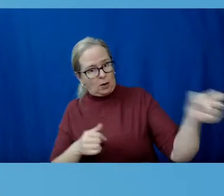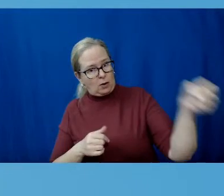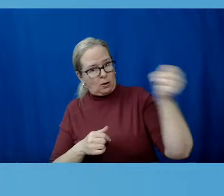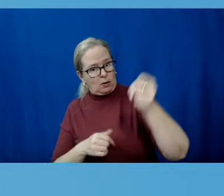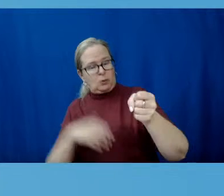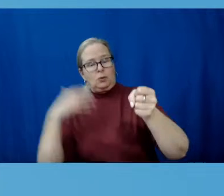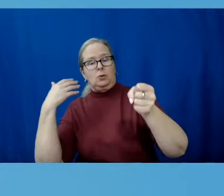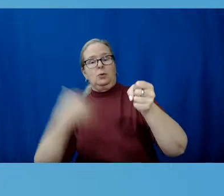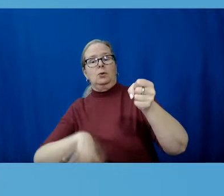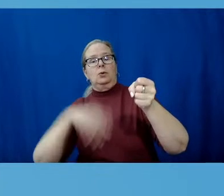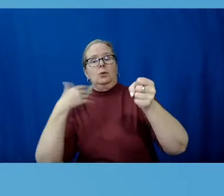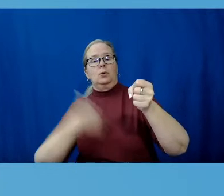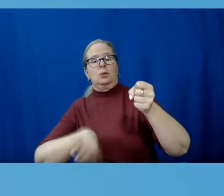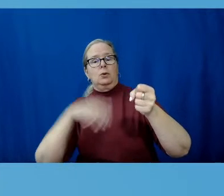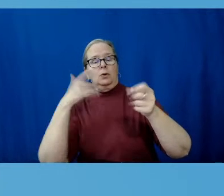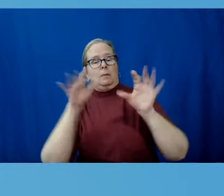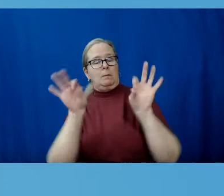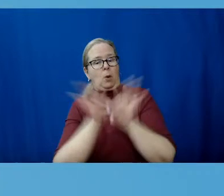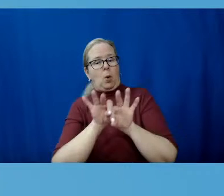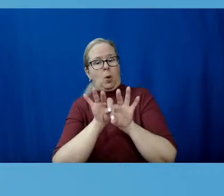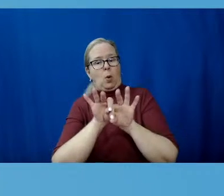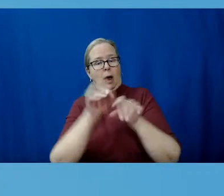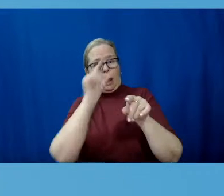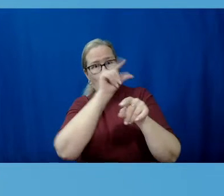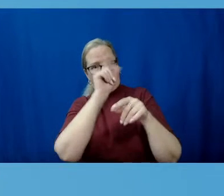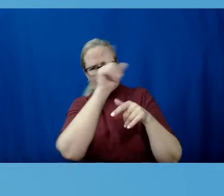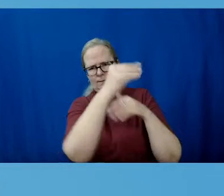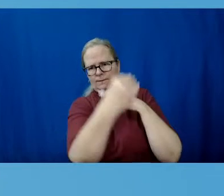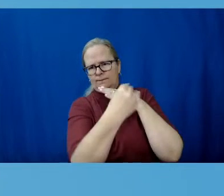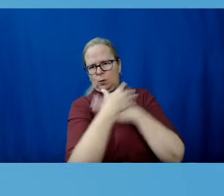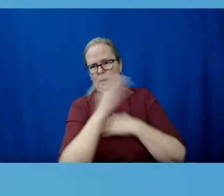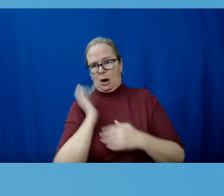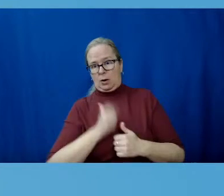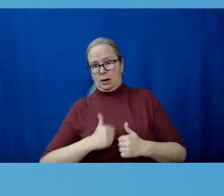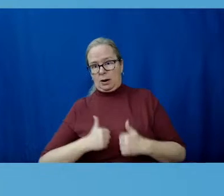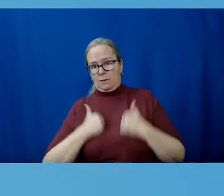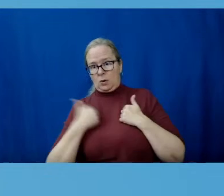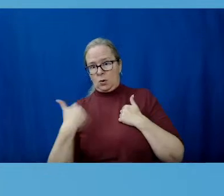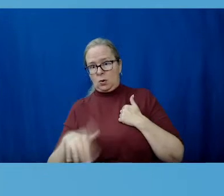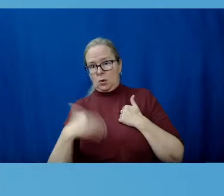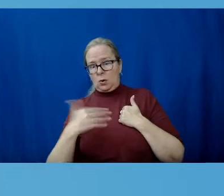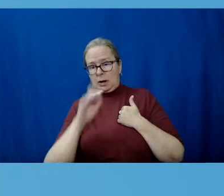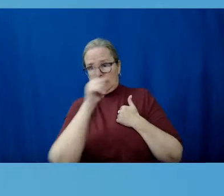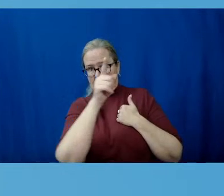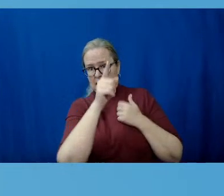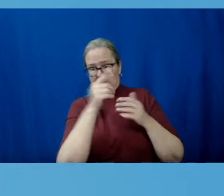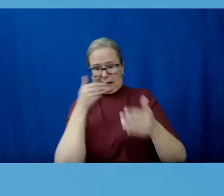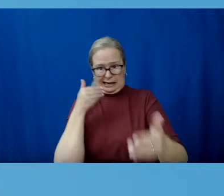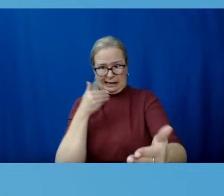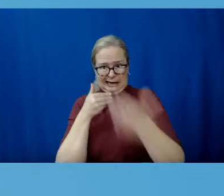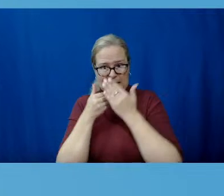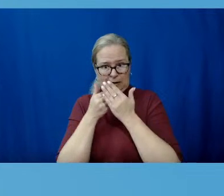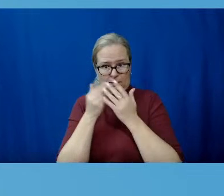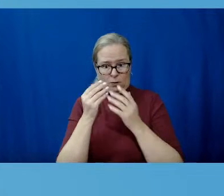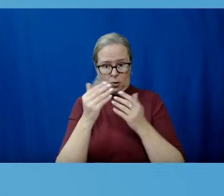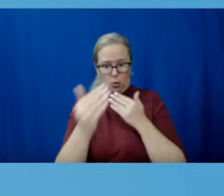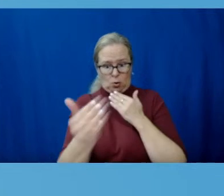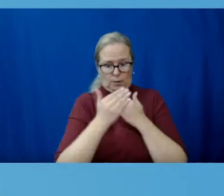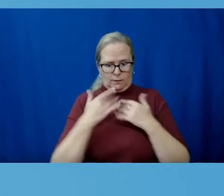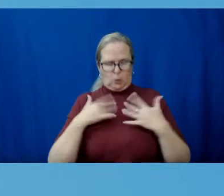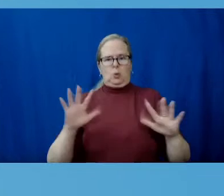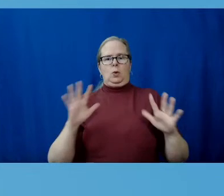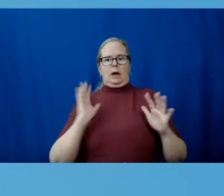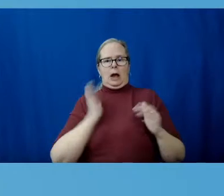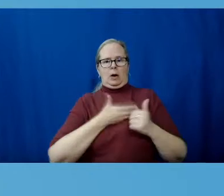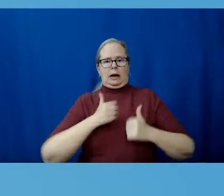provincial government is quite close to our lives and affects our lives in a lot of ways. And I think if you're somebody who doesn't like